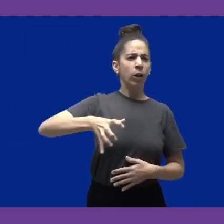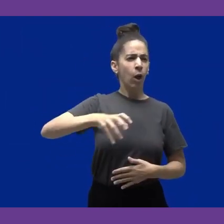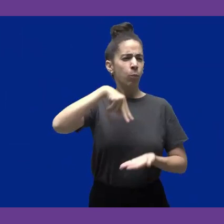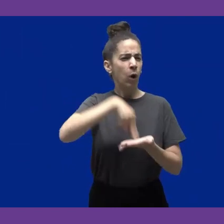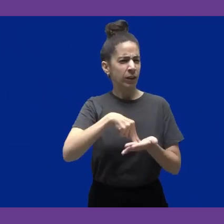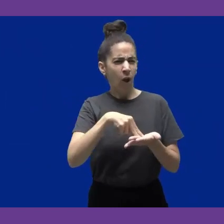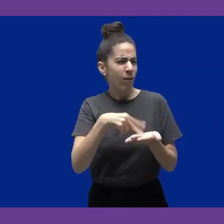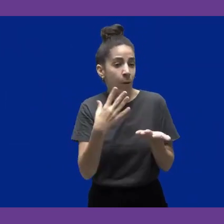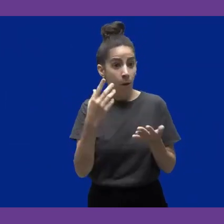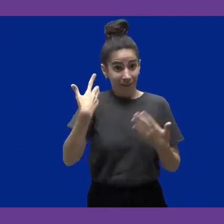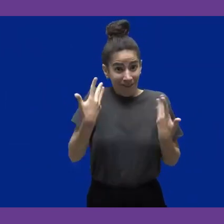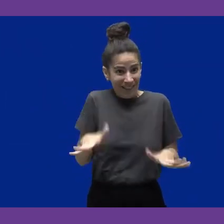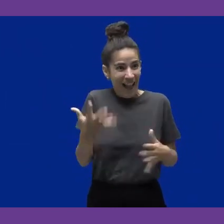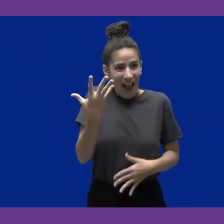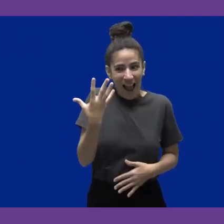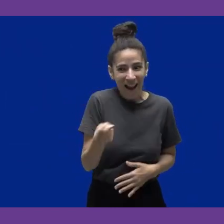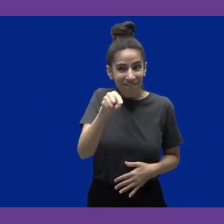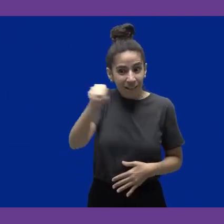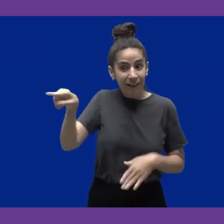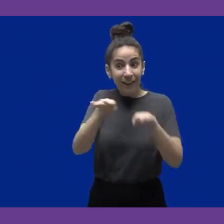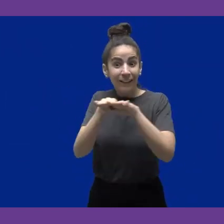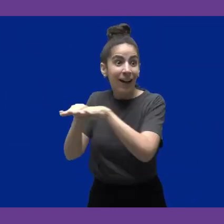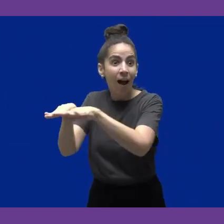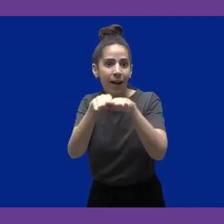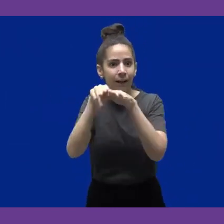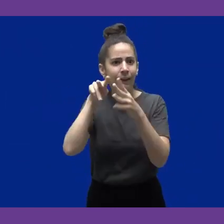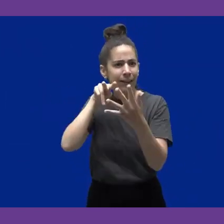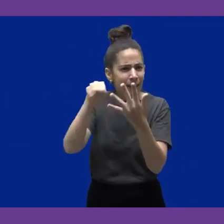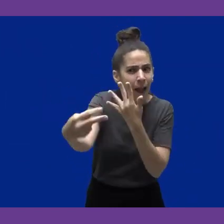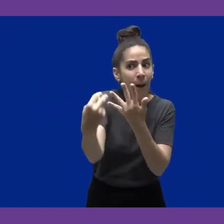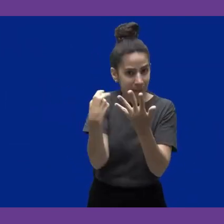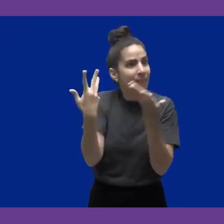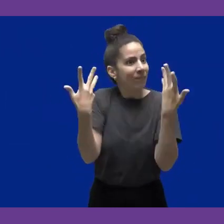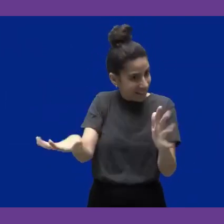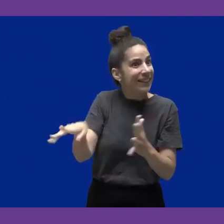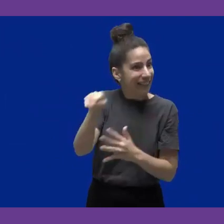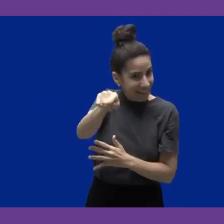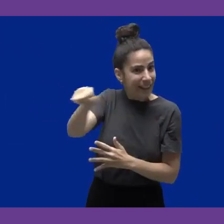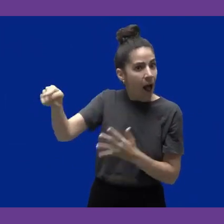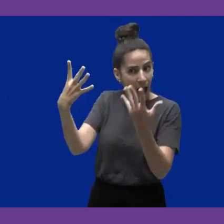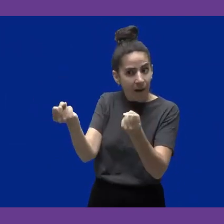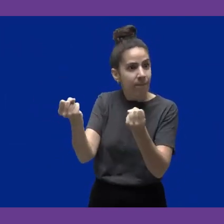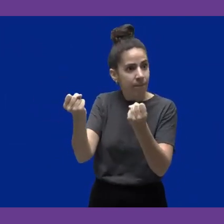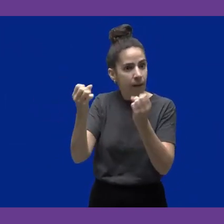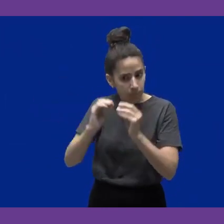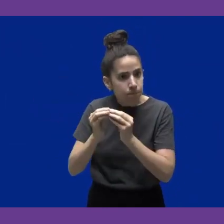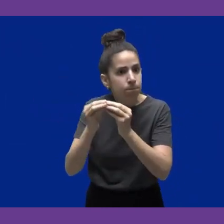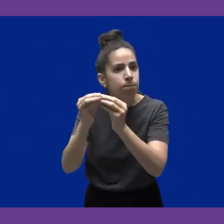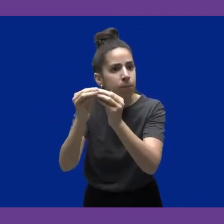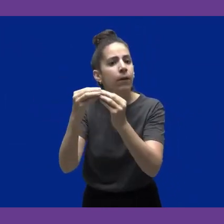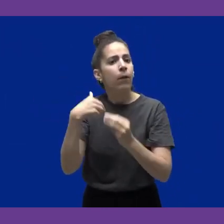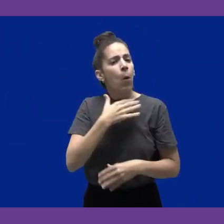I will highlight with very high consensus rules. More